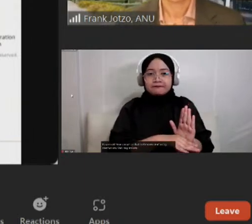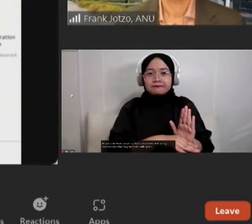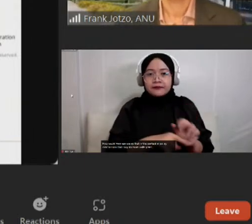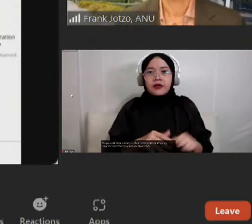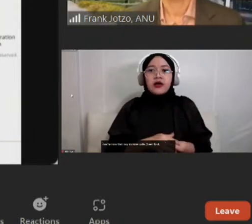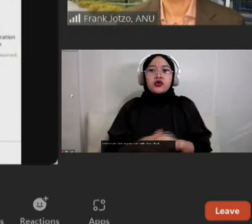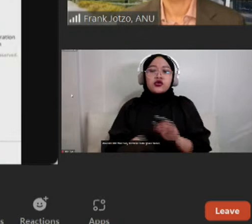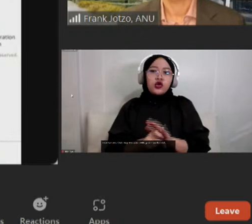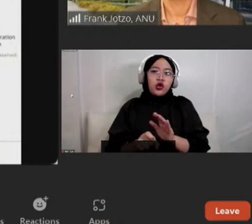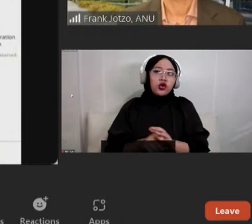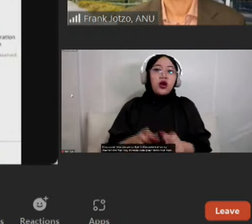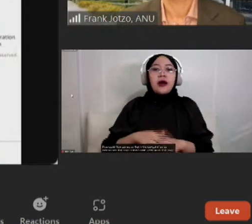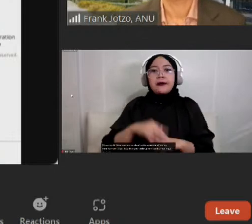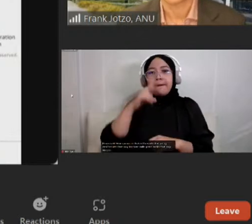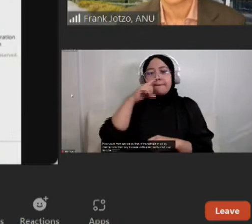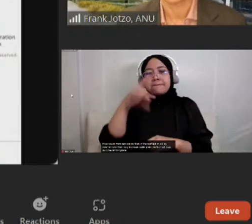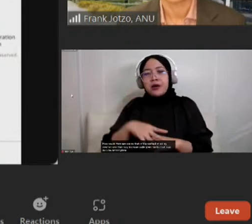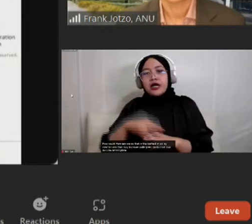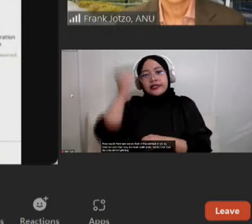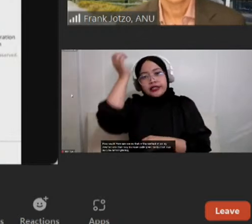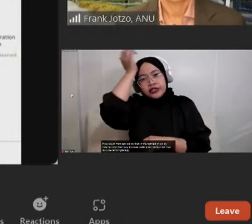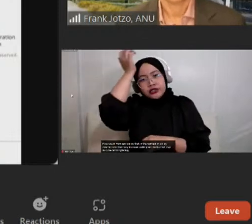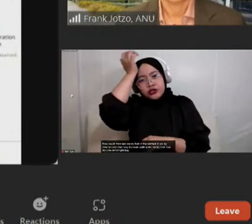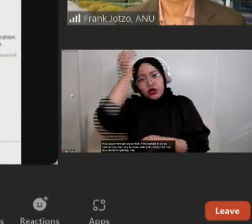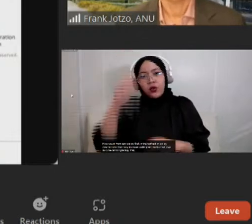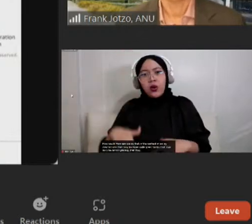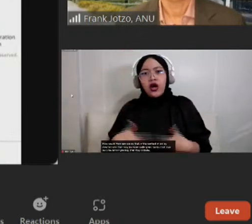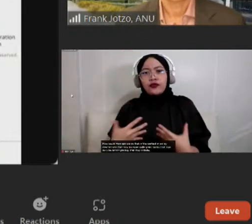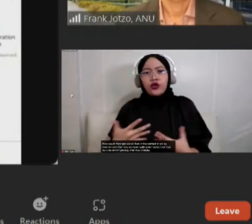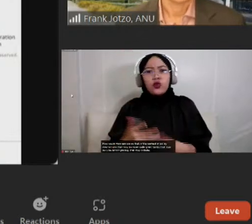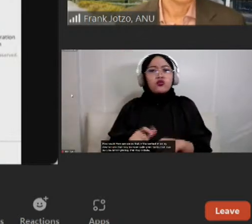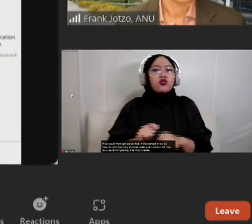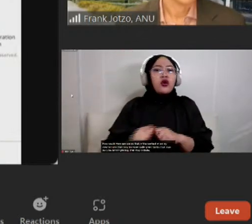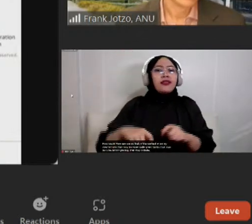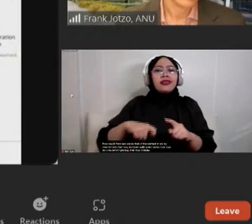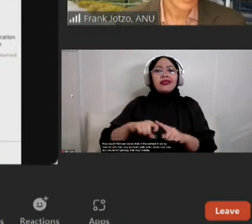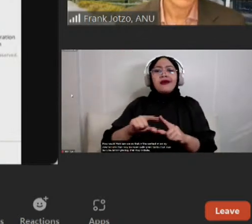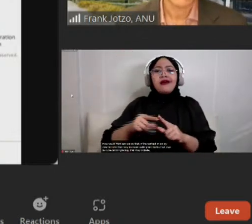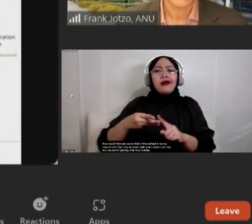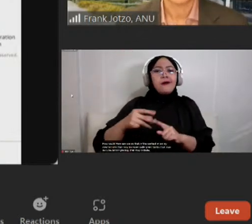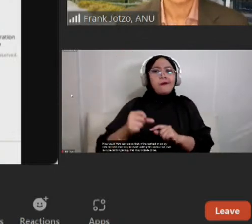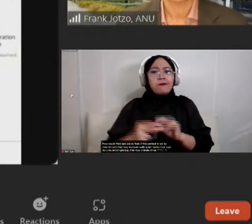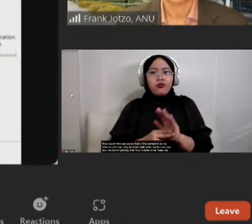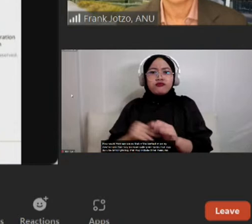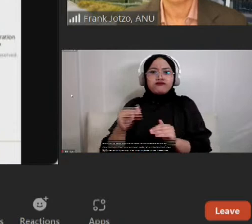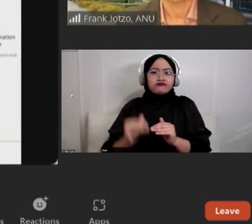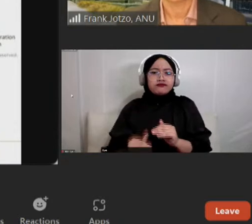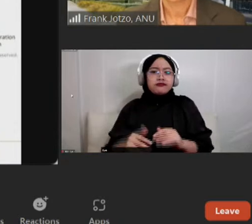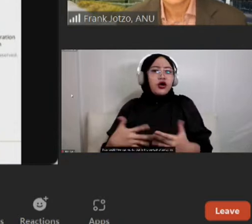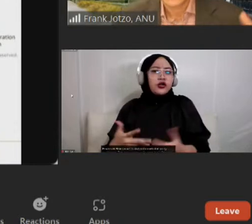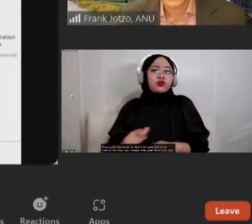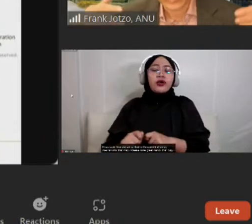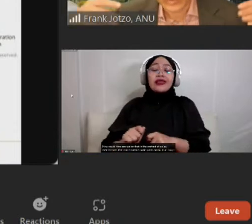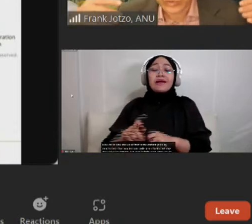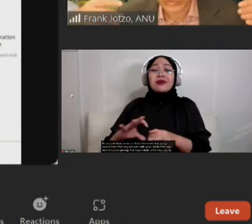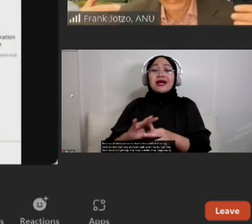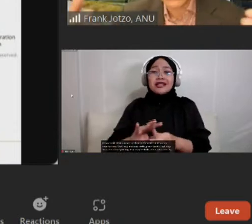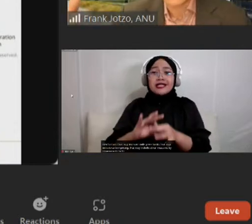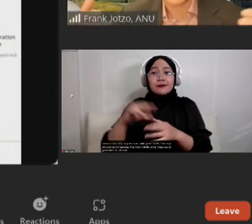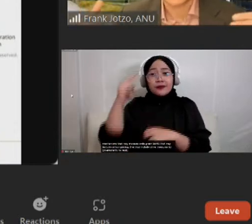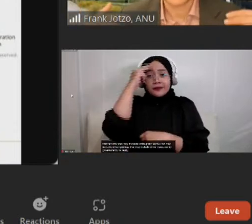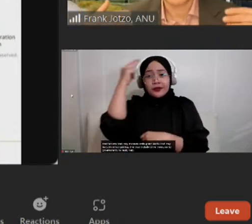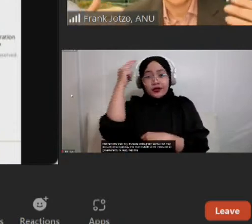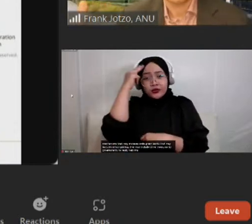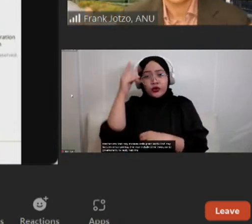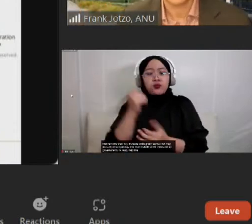green banks, that may include carbon pricing, that may include other measures by governments to